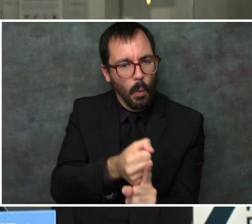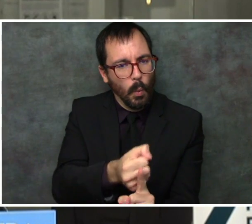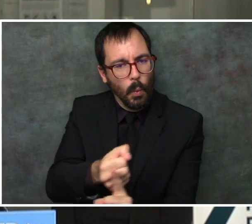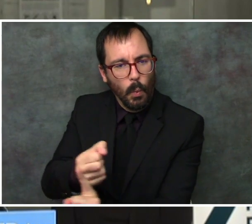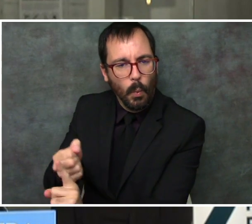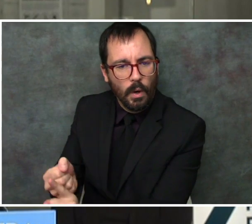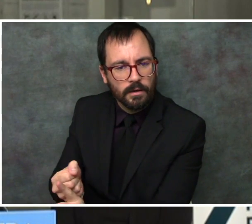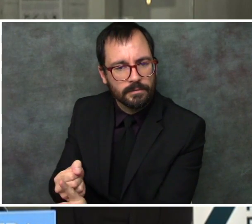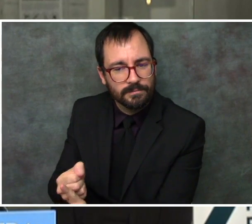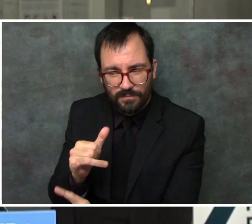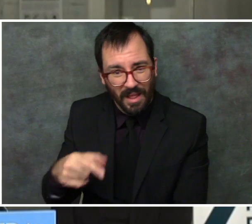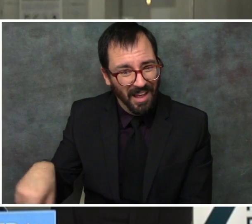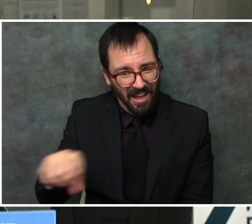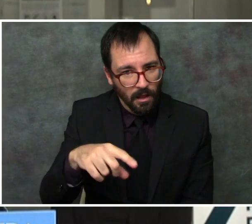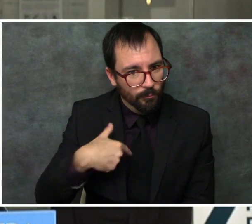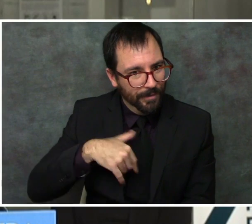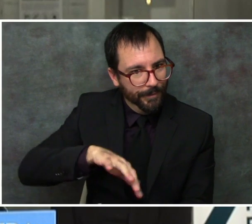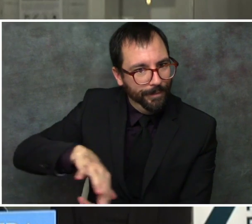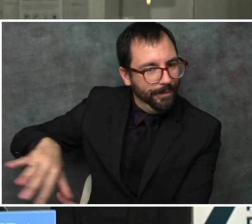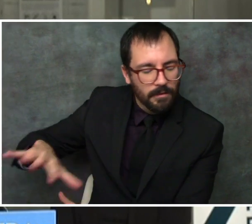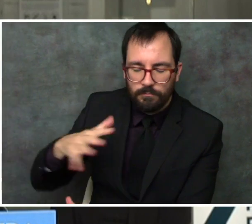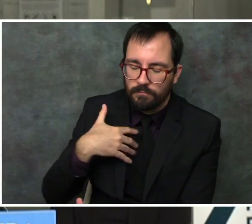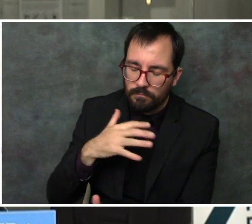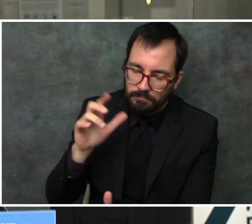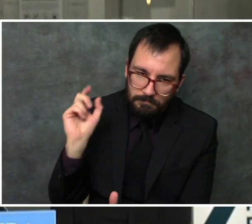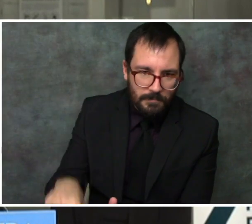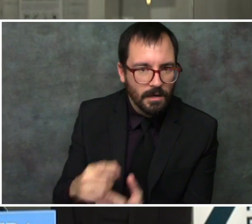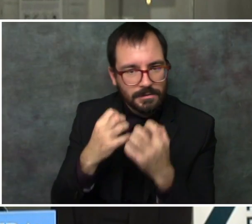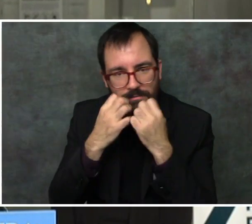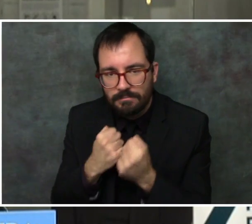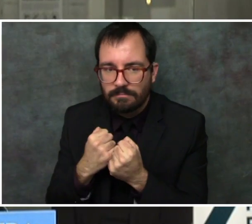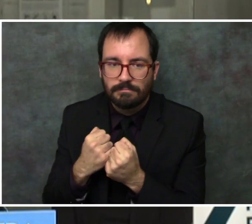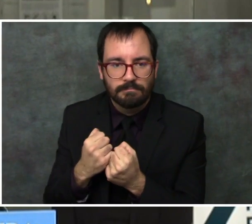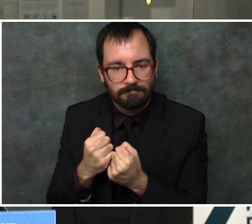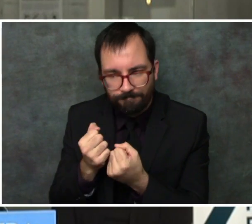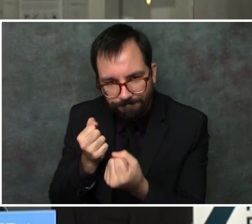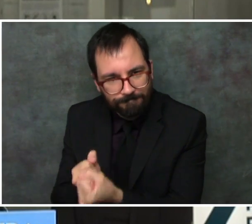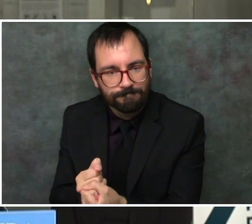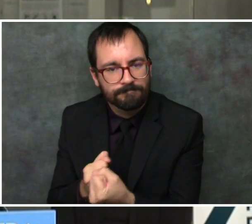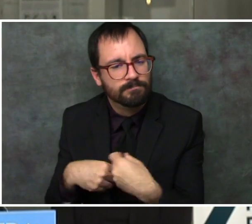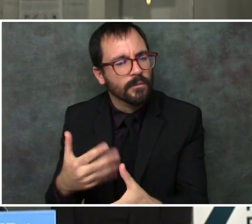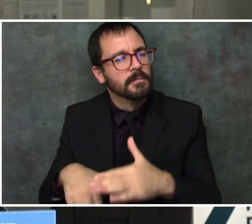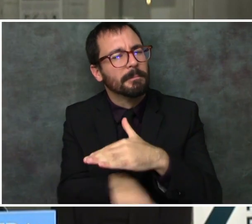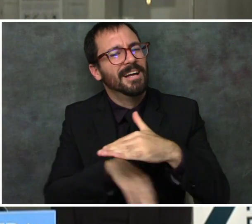and basic needs available to them through safe in-person